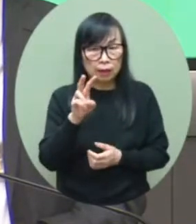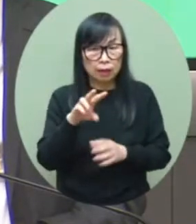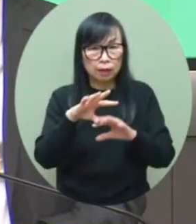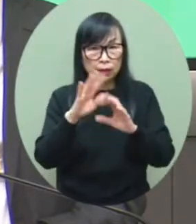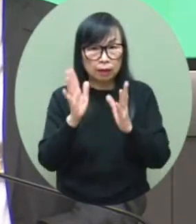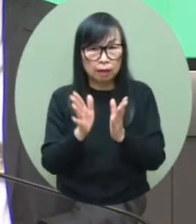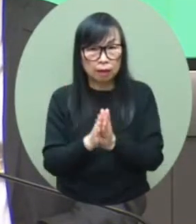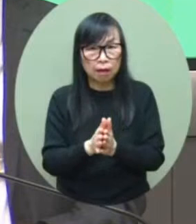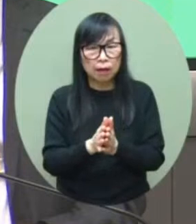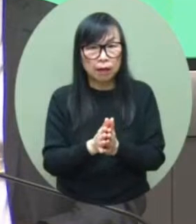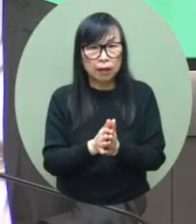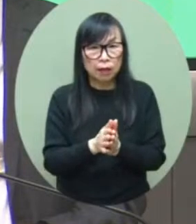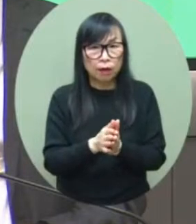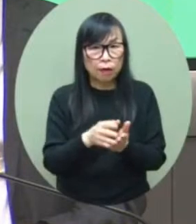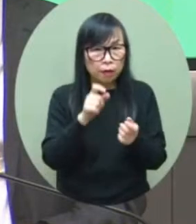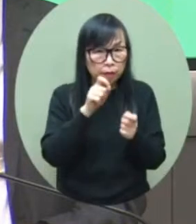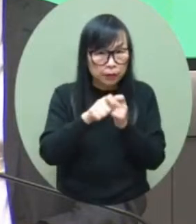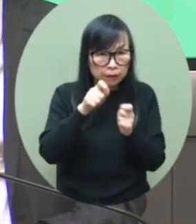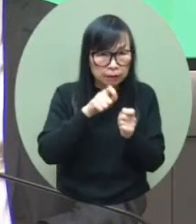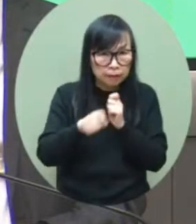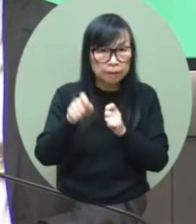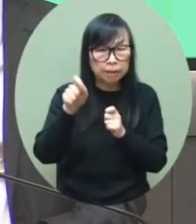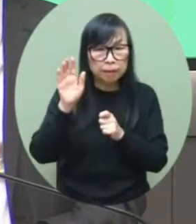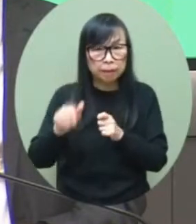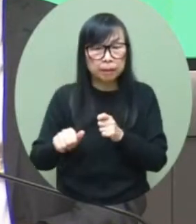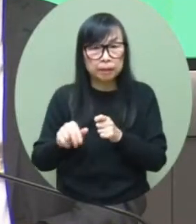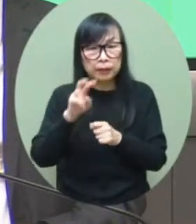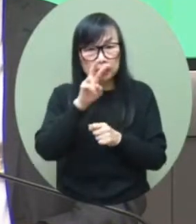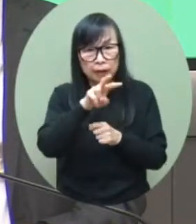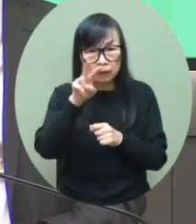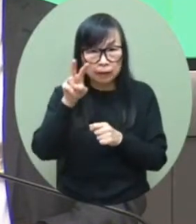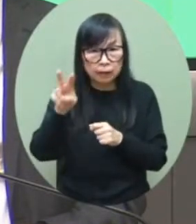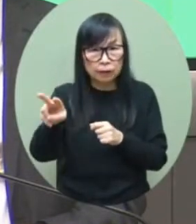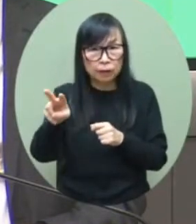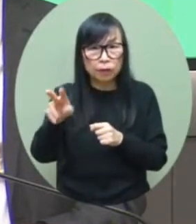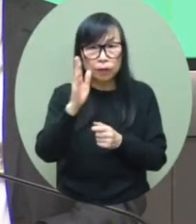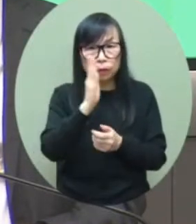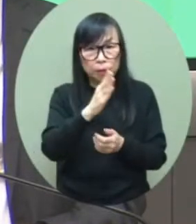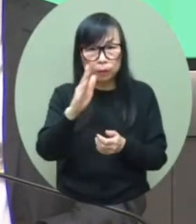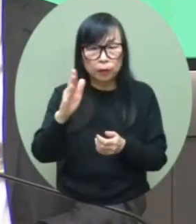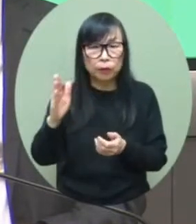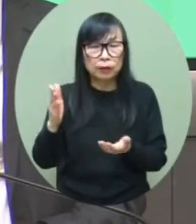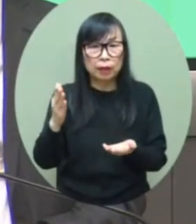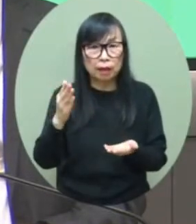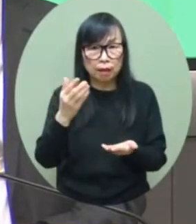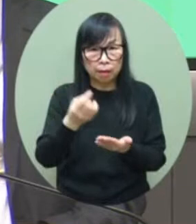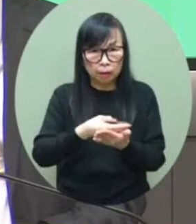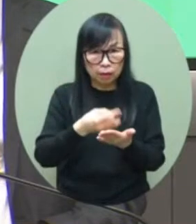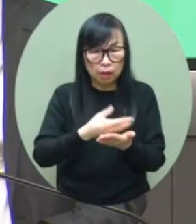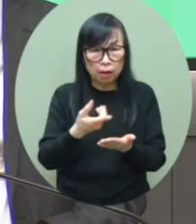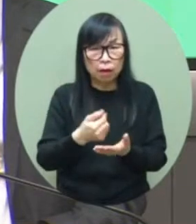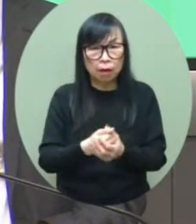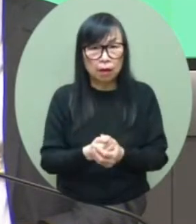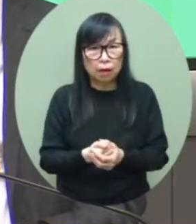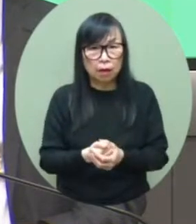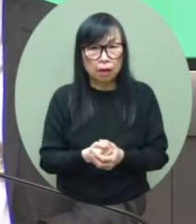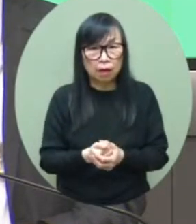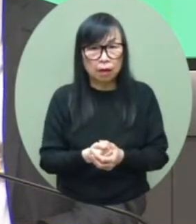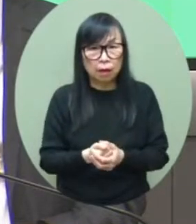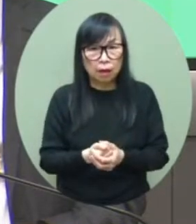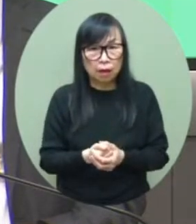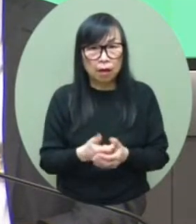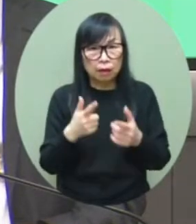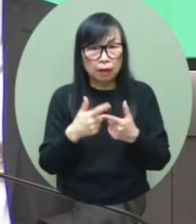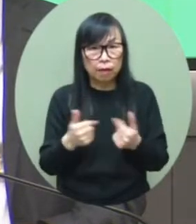to people's aspirations. So this is how we look at the matter. And we can see that in the different